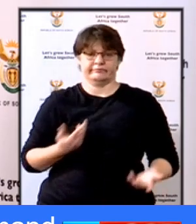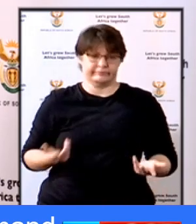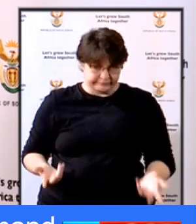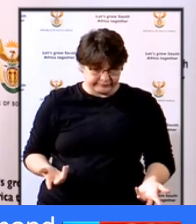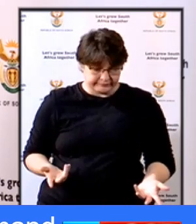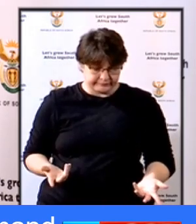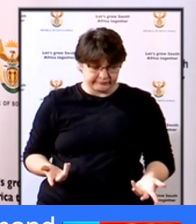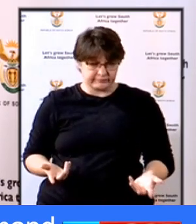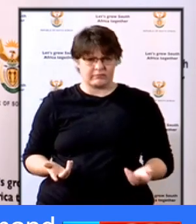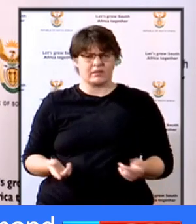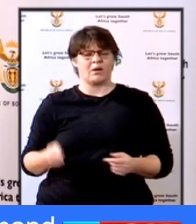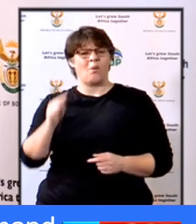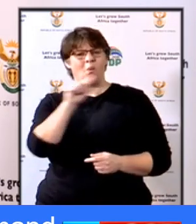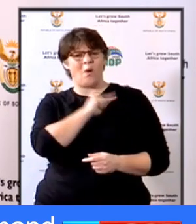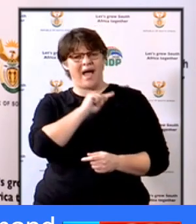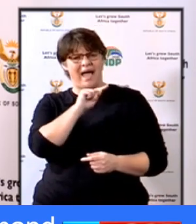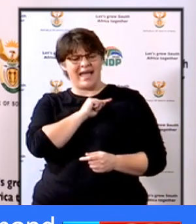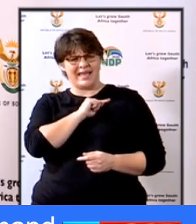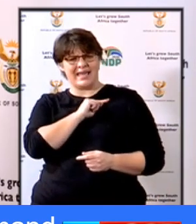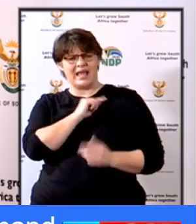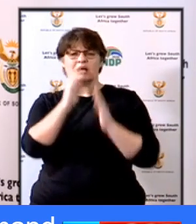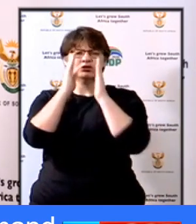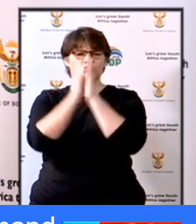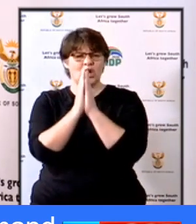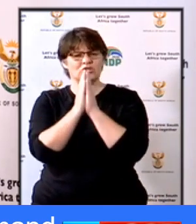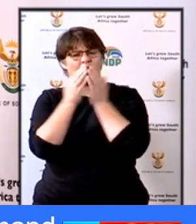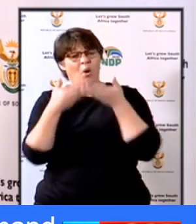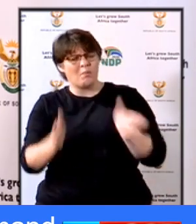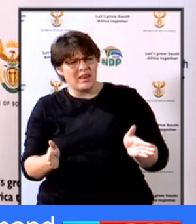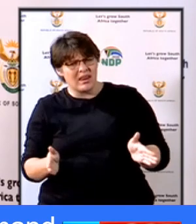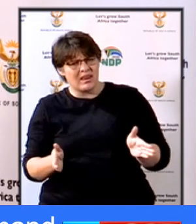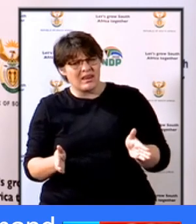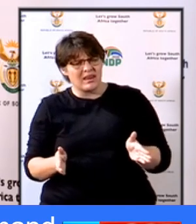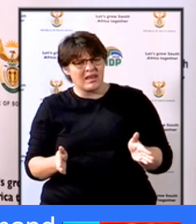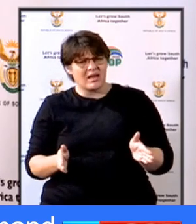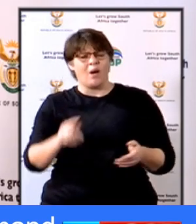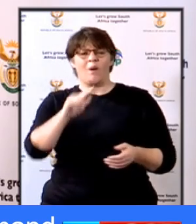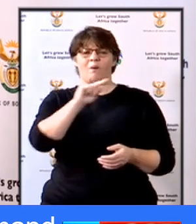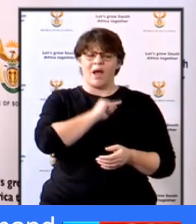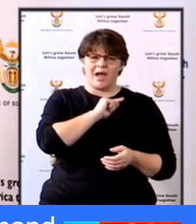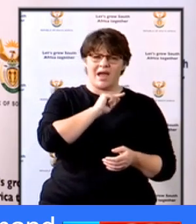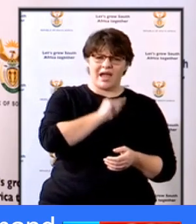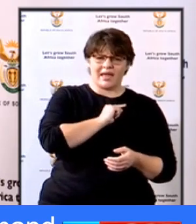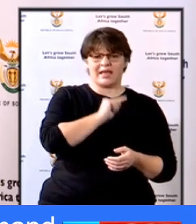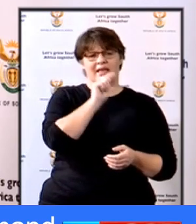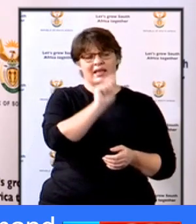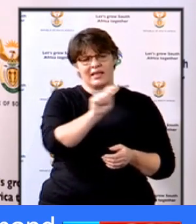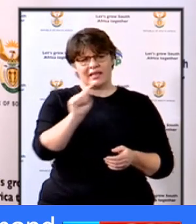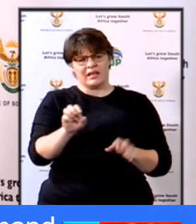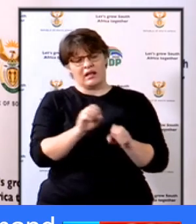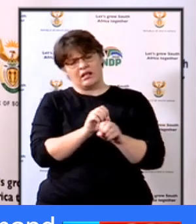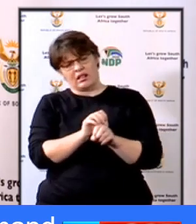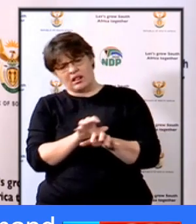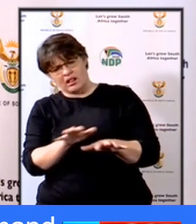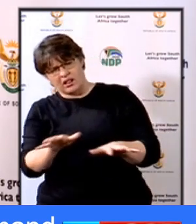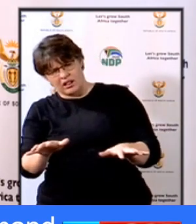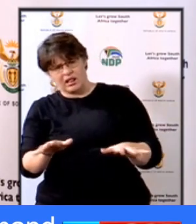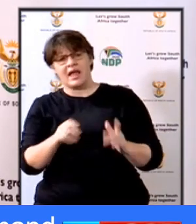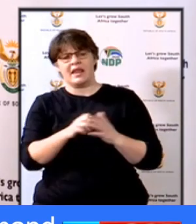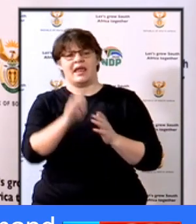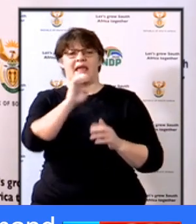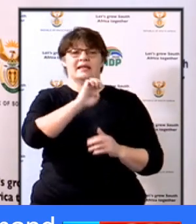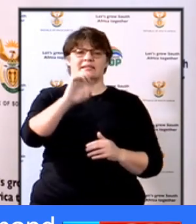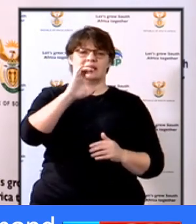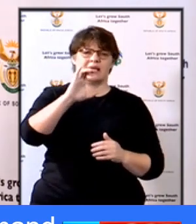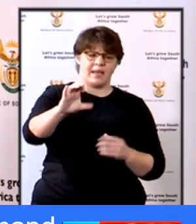What is the reasoning for opening churches when they were seen to be the spreaders in the Eastern